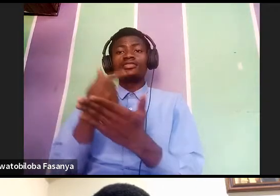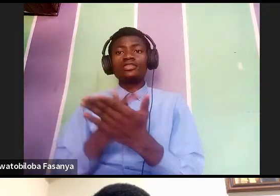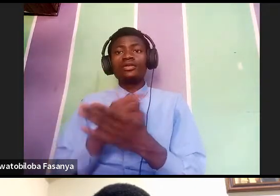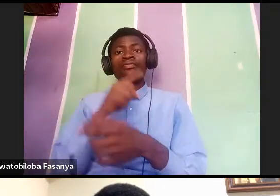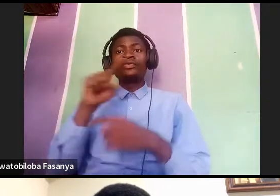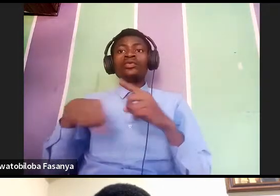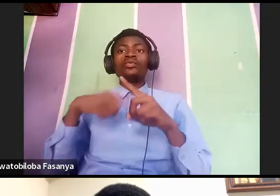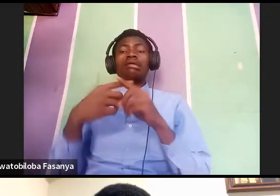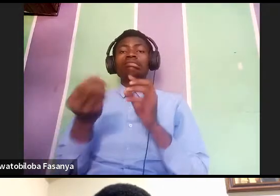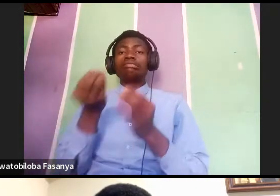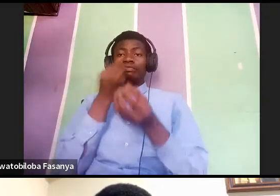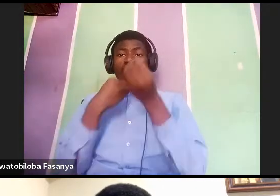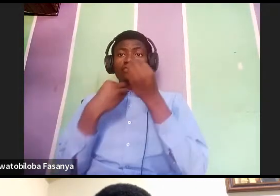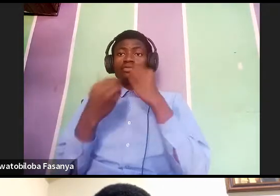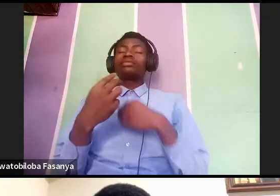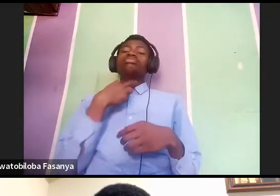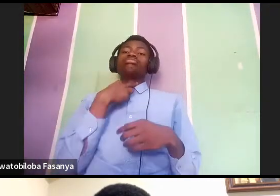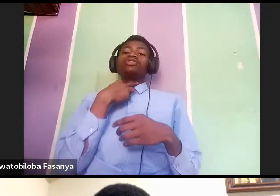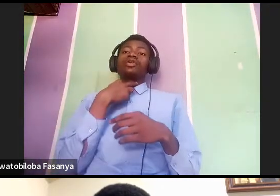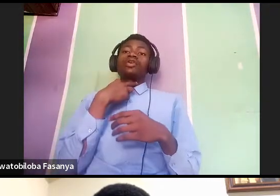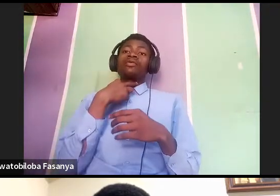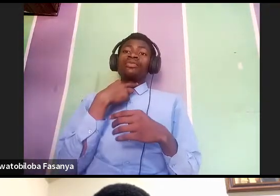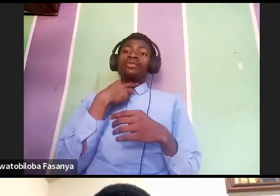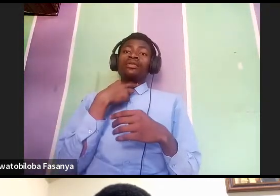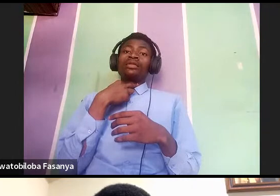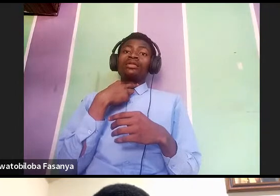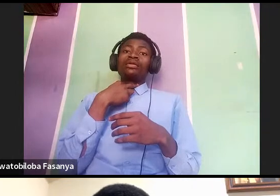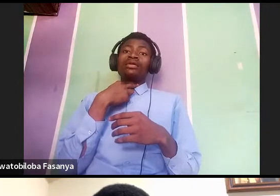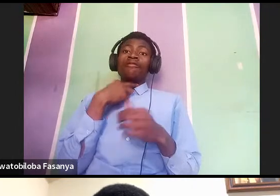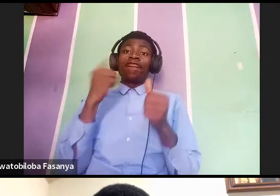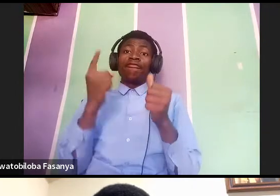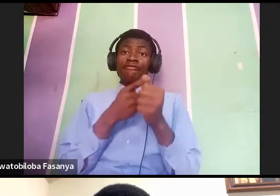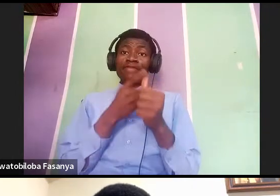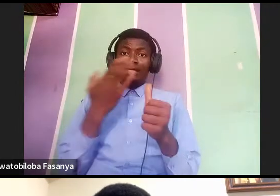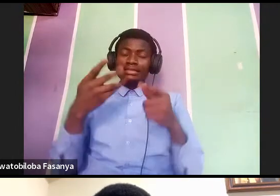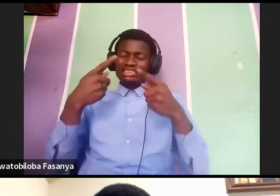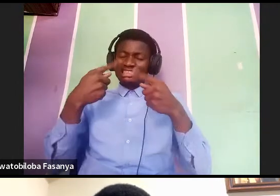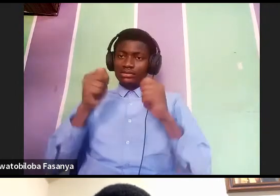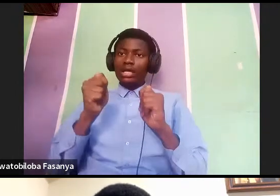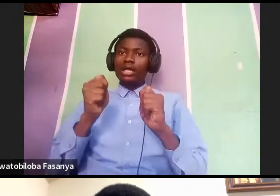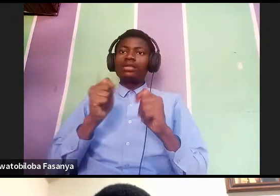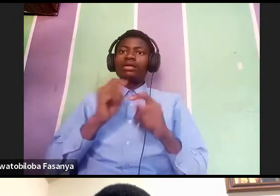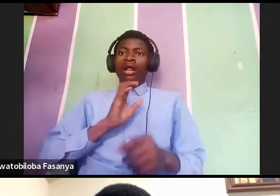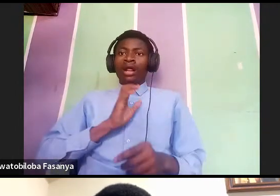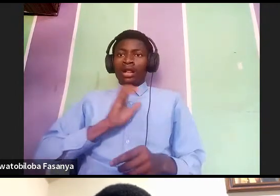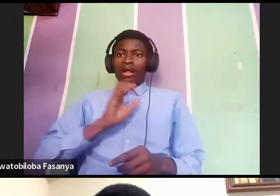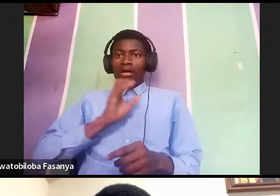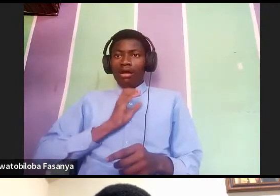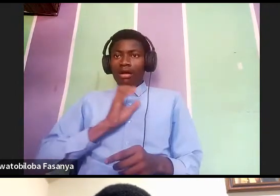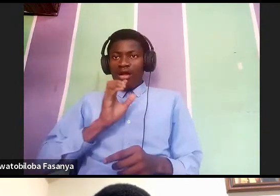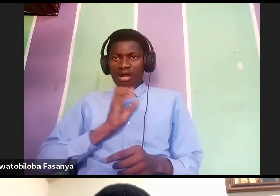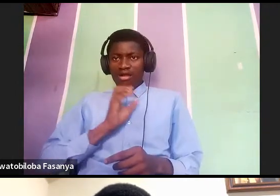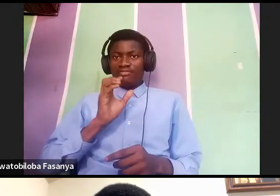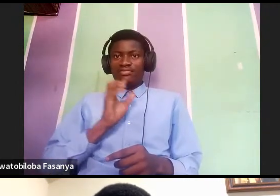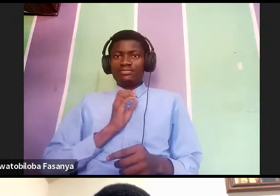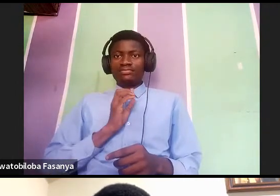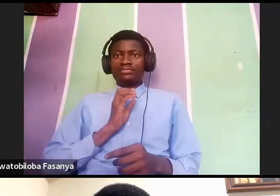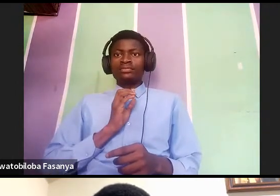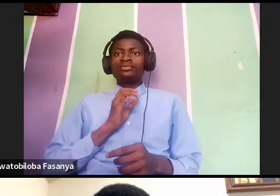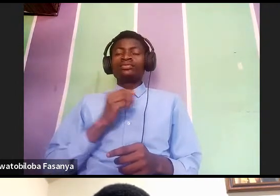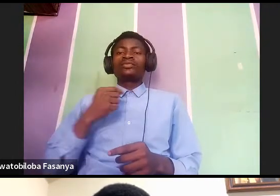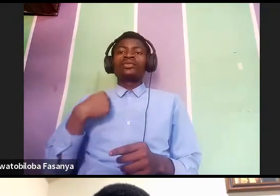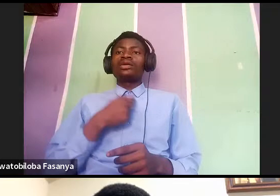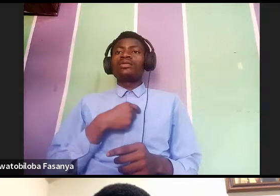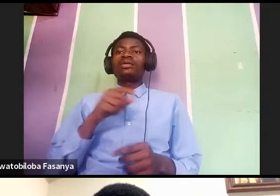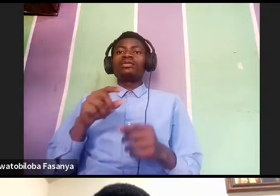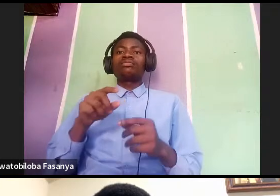and all that, the first thing is to try to cough. And we also say that the first